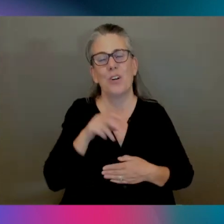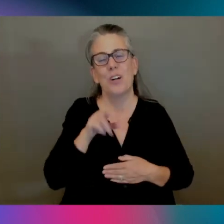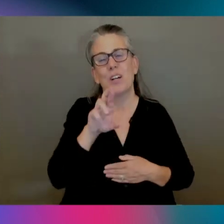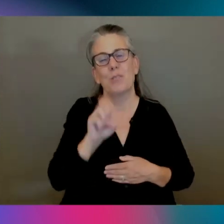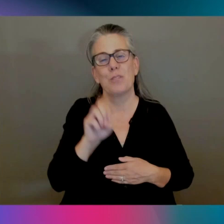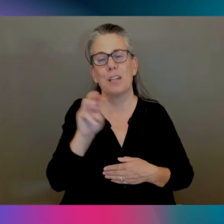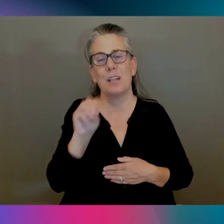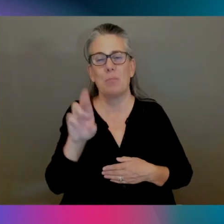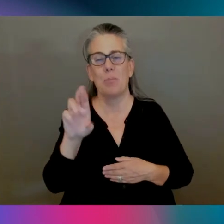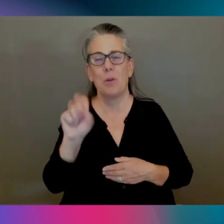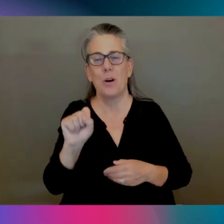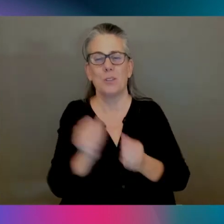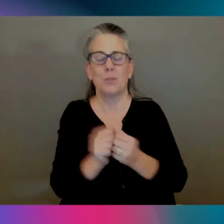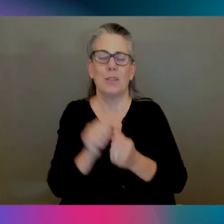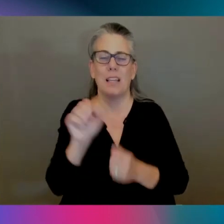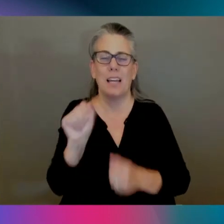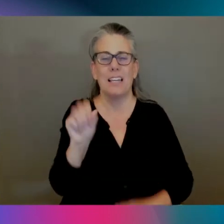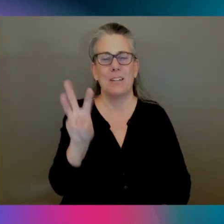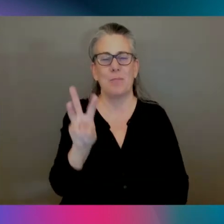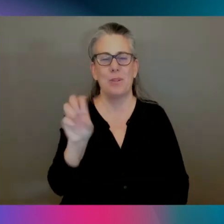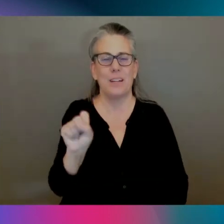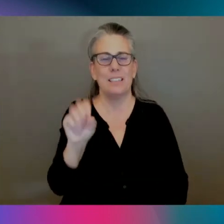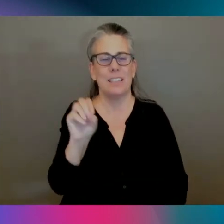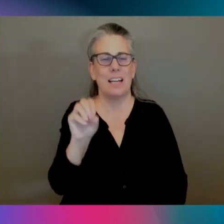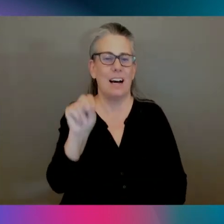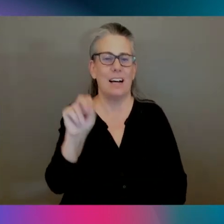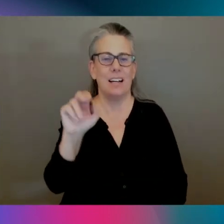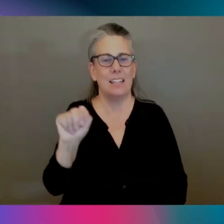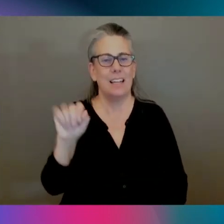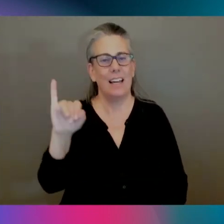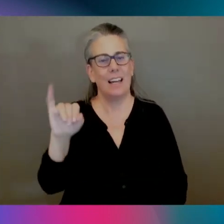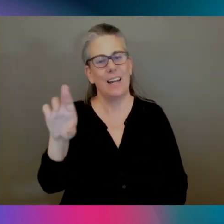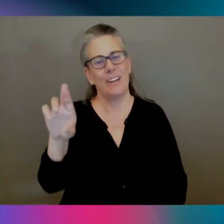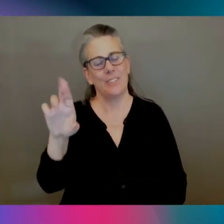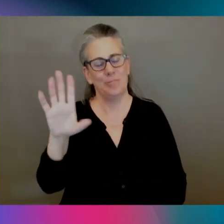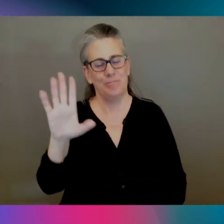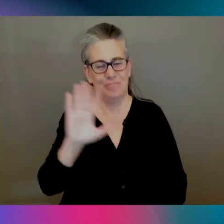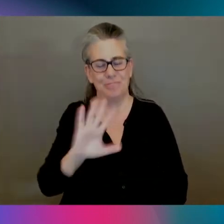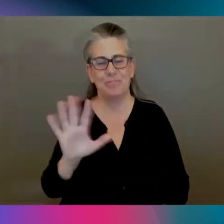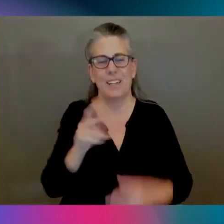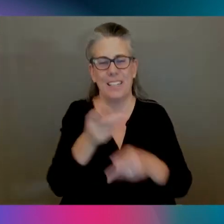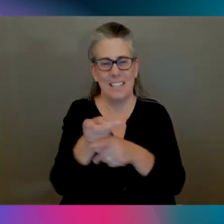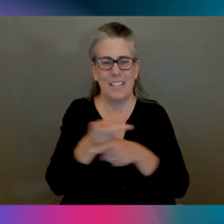with AWS On Air. All right, everyone. Take care.